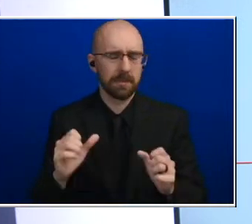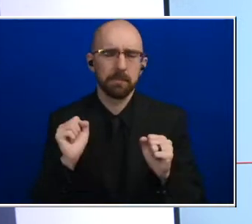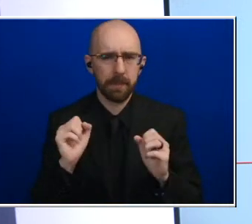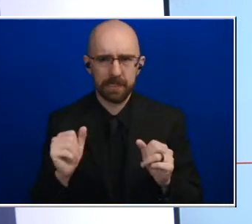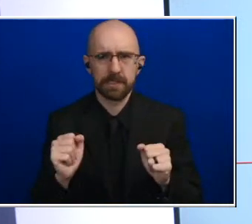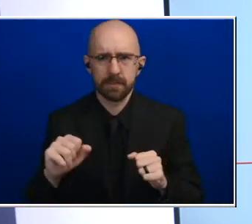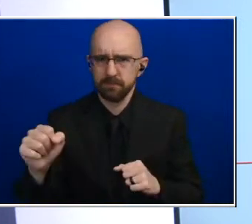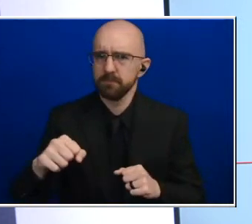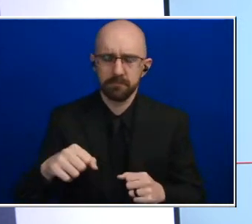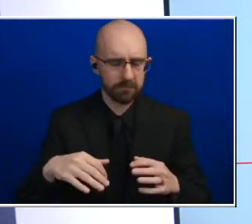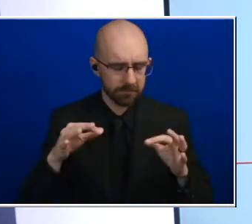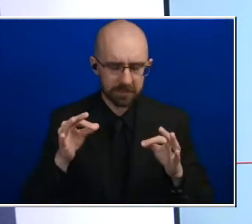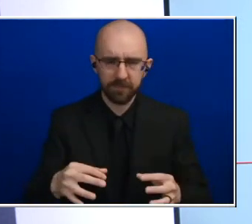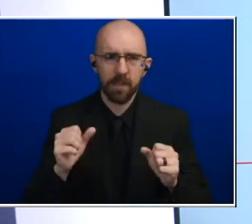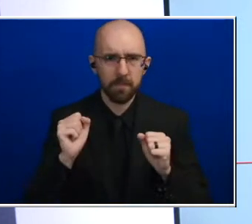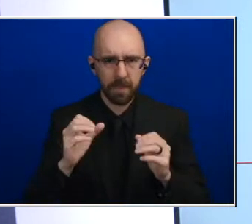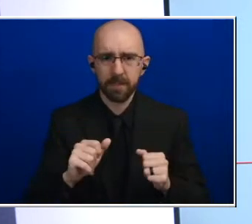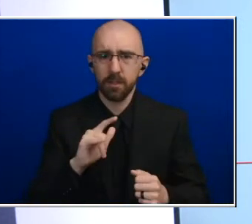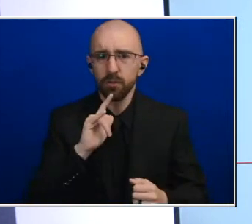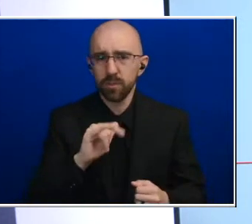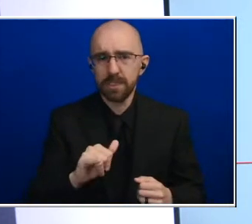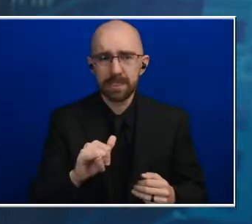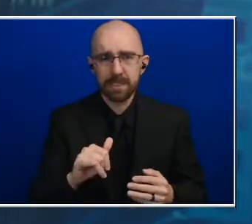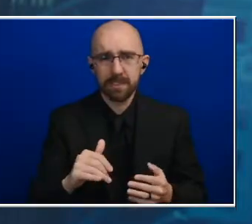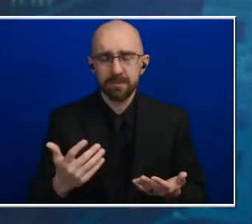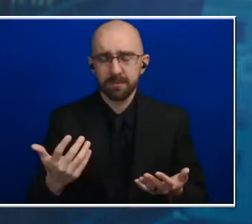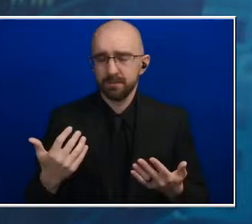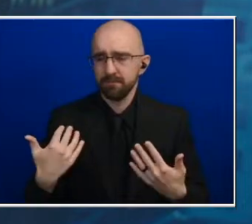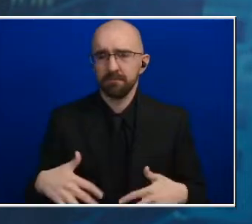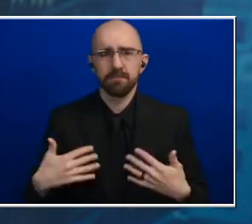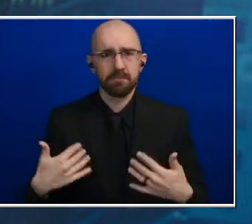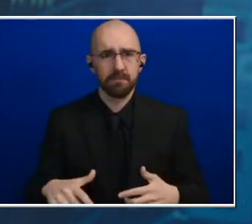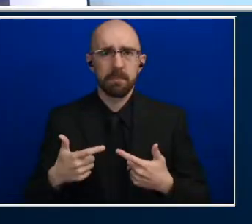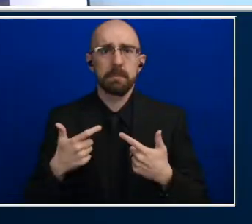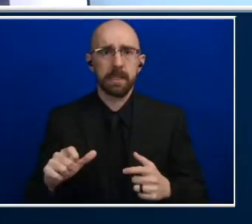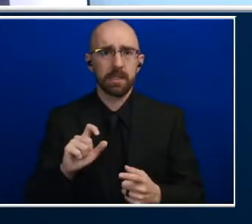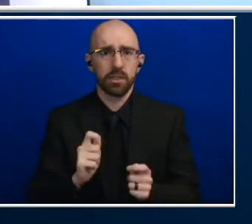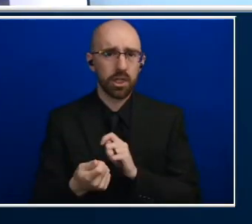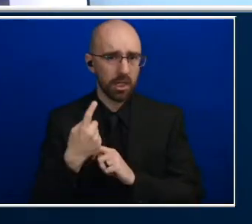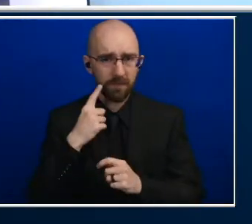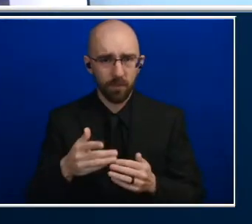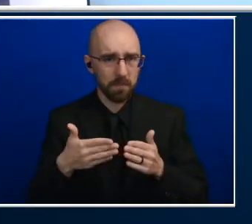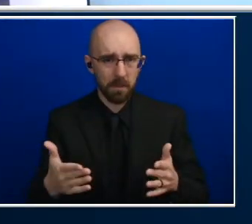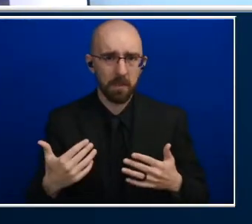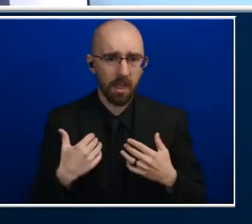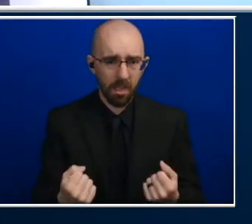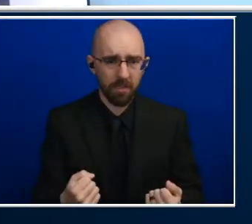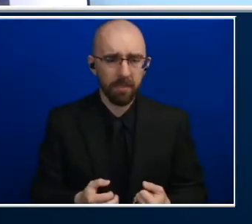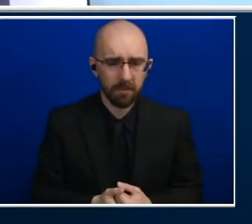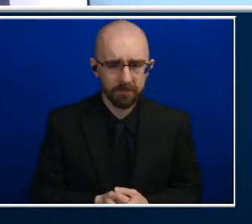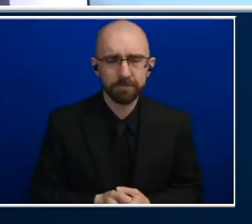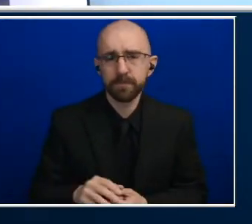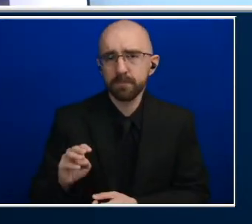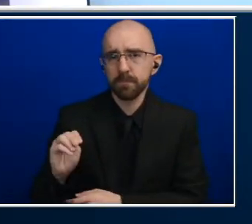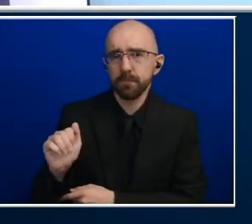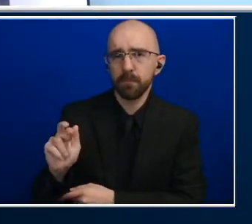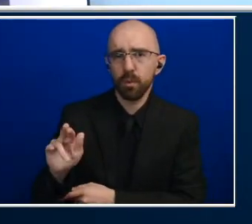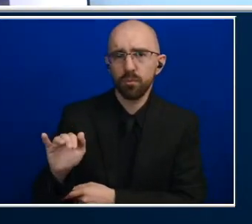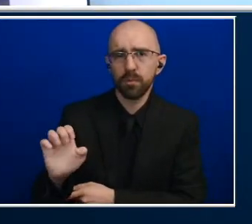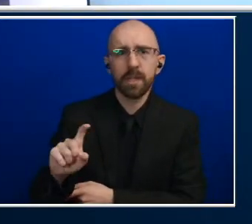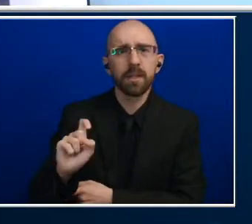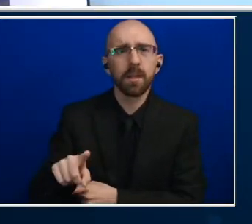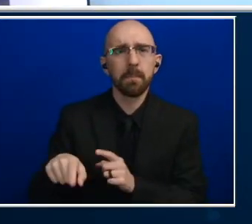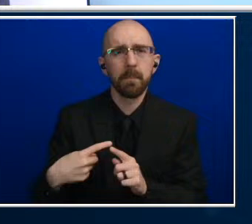amazing. Really a remarkable change for the good of public health. Marie has a question about measles. She has a couple of